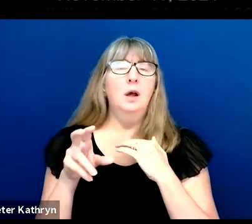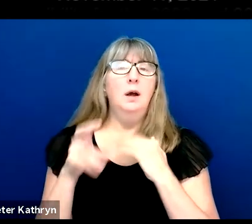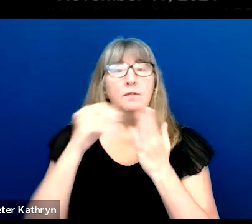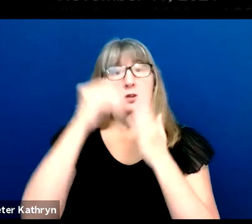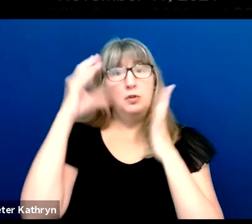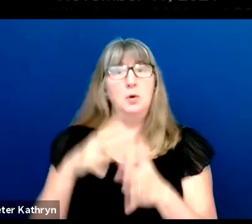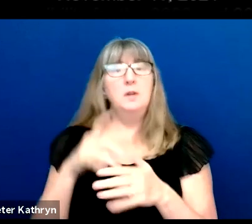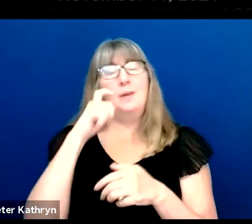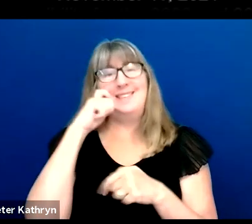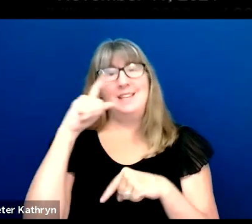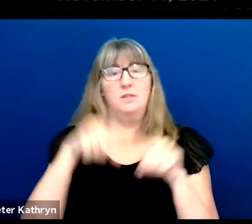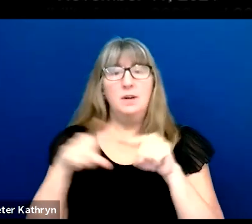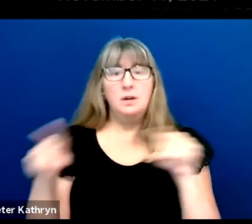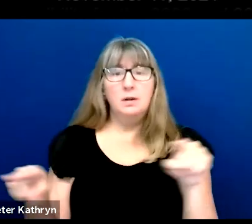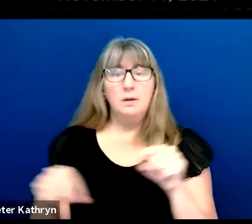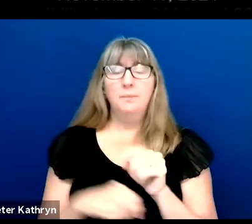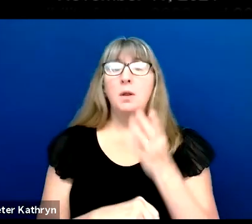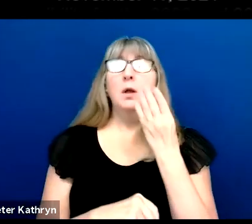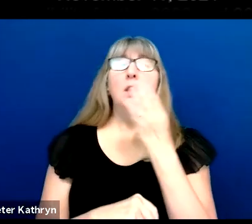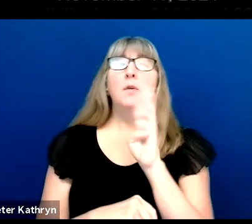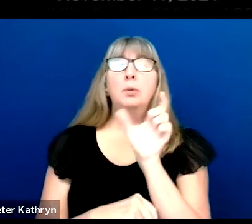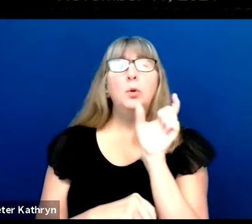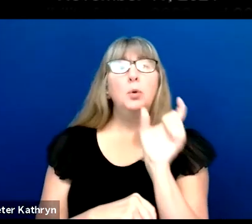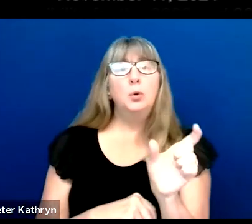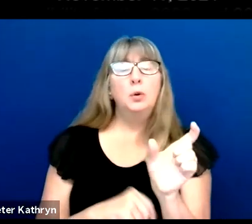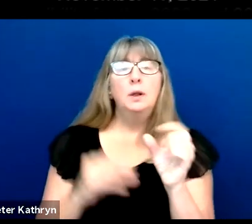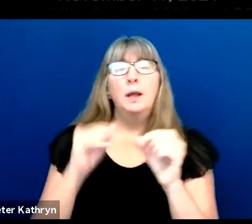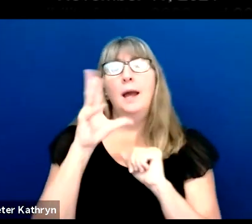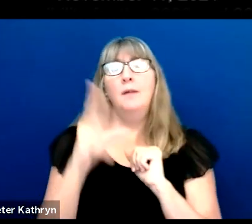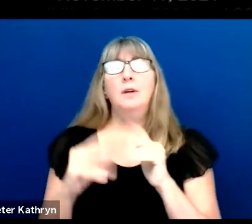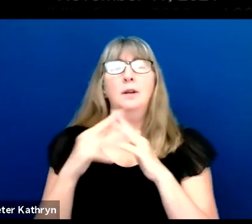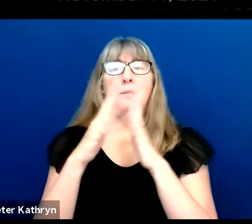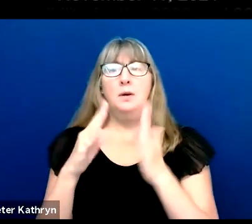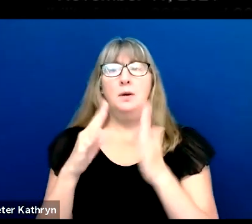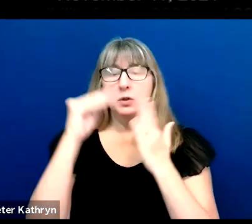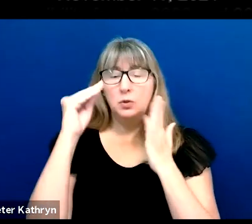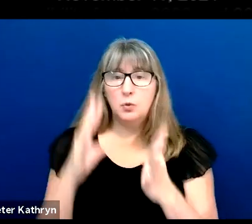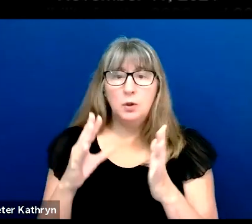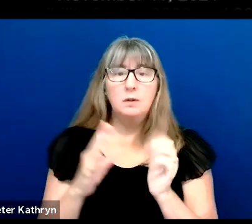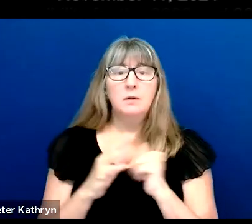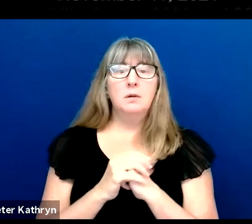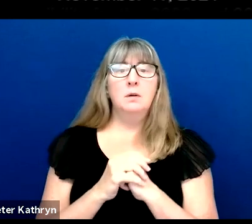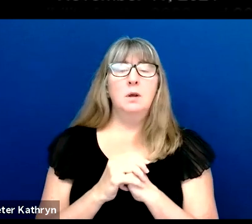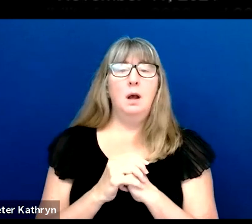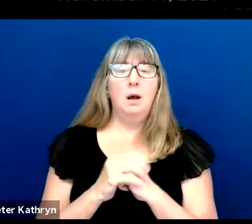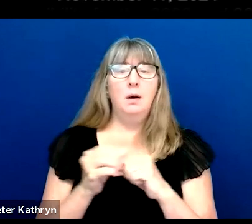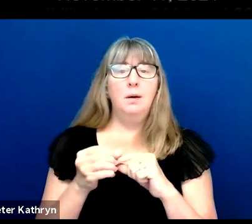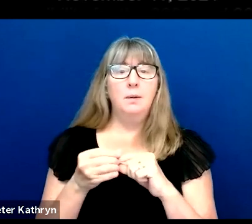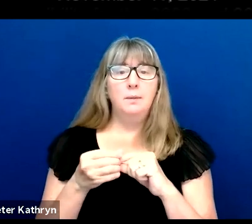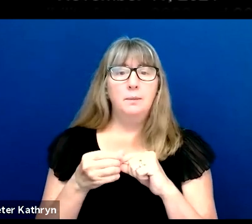blue band of African-American students is